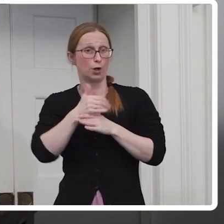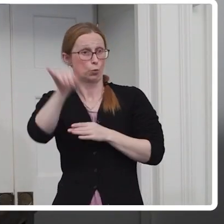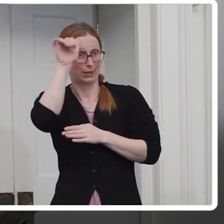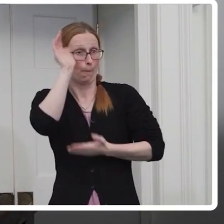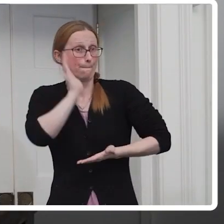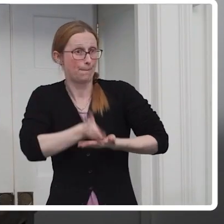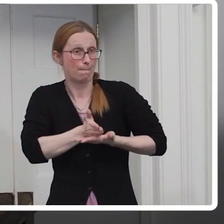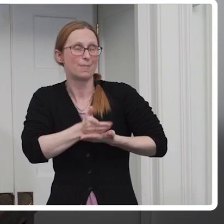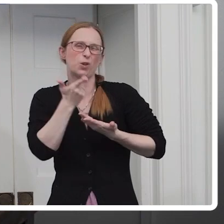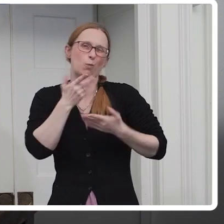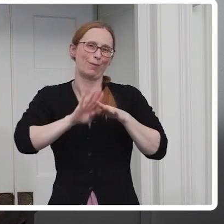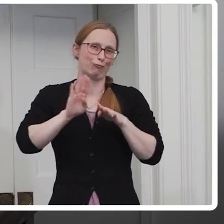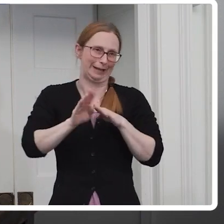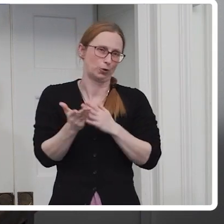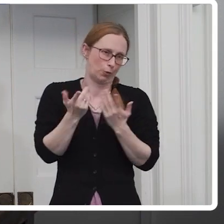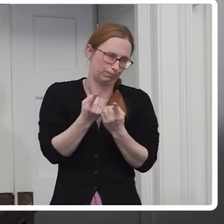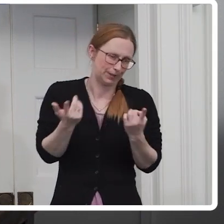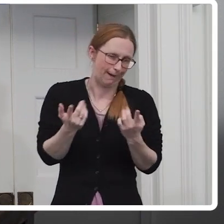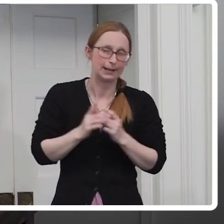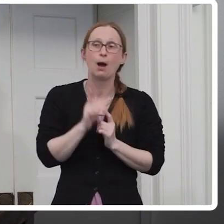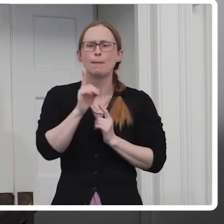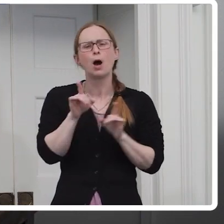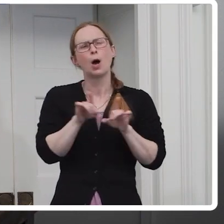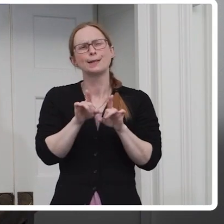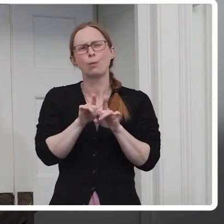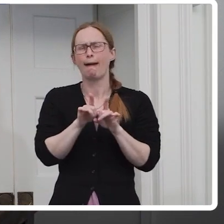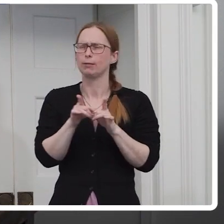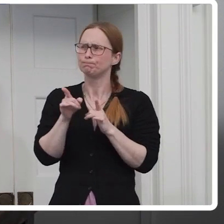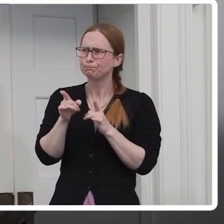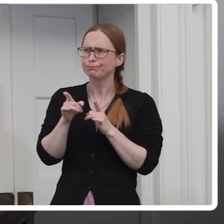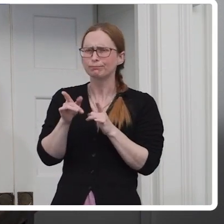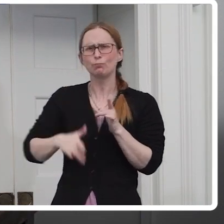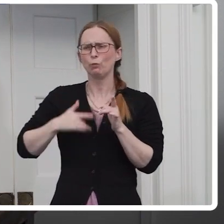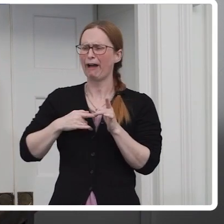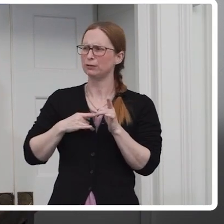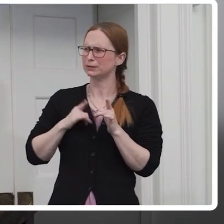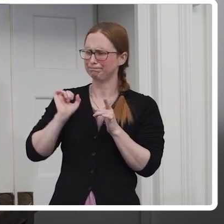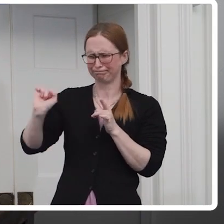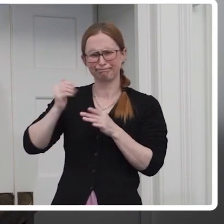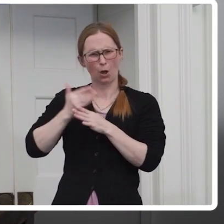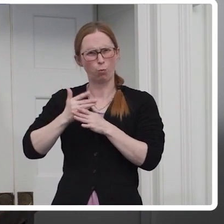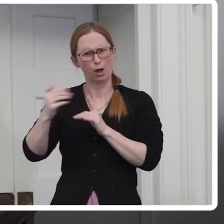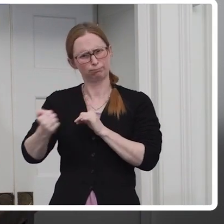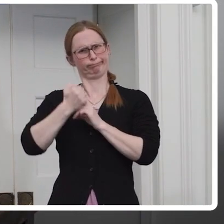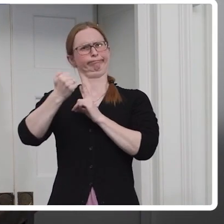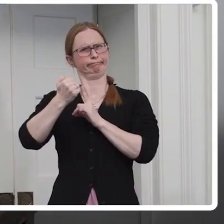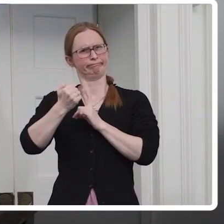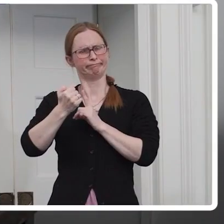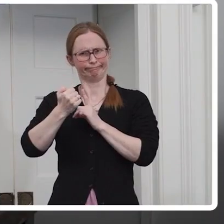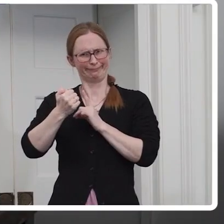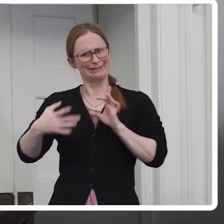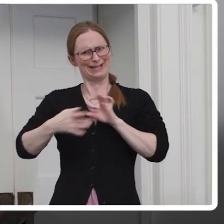interesting works that we still know about. So that was a kind of practical element. But we were also, I think, struck by a relevance to today, the kind